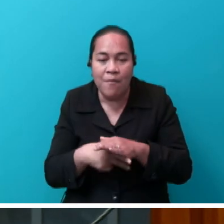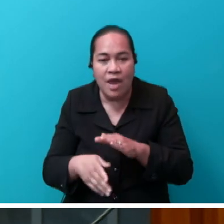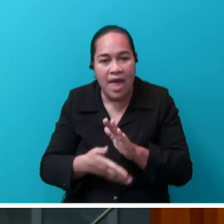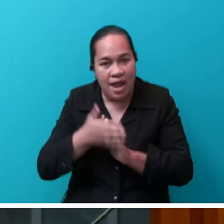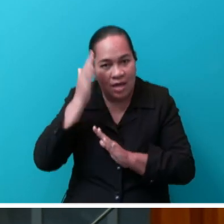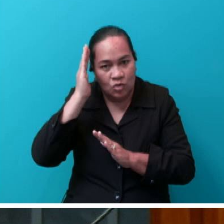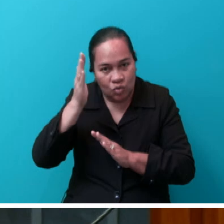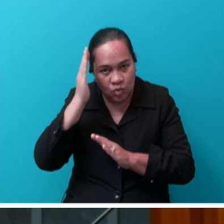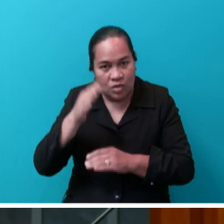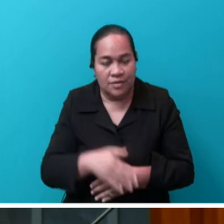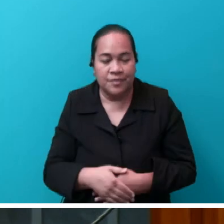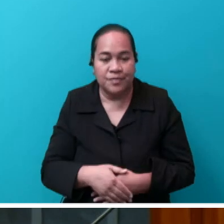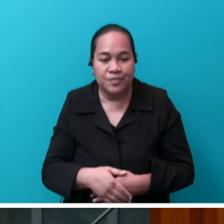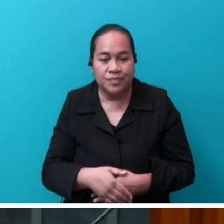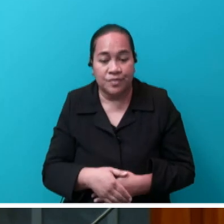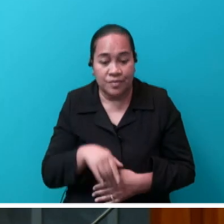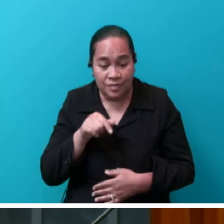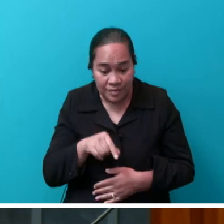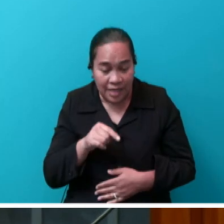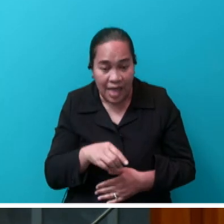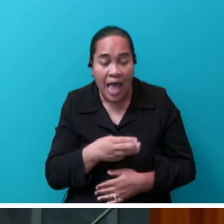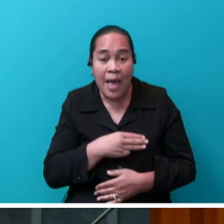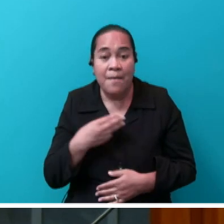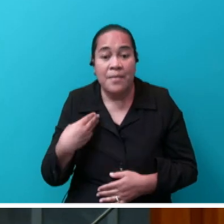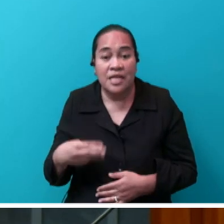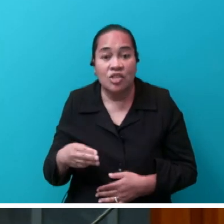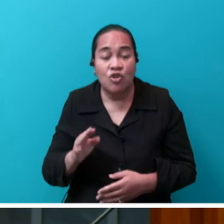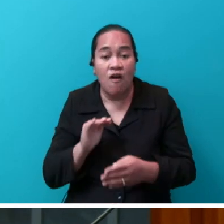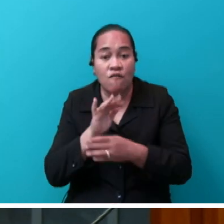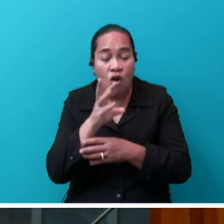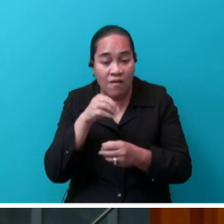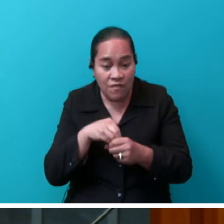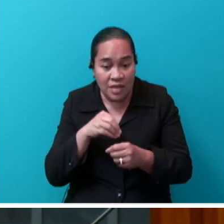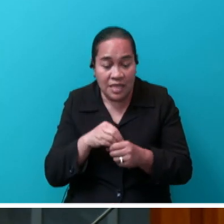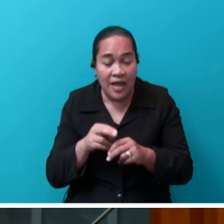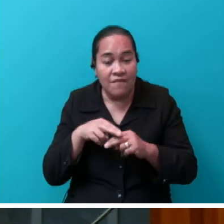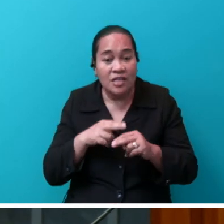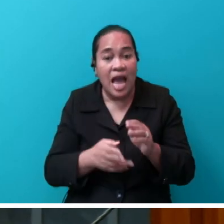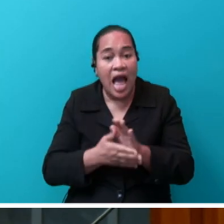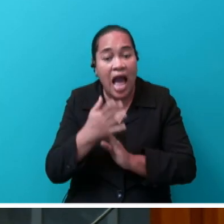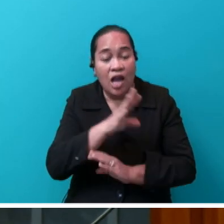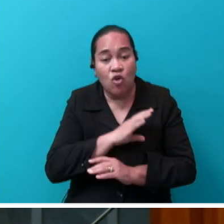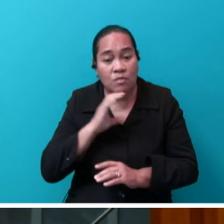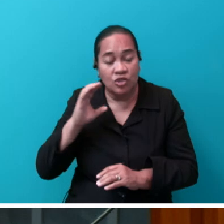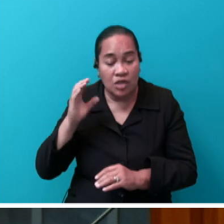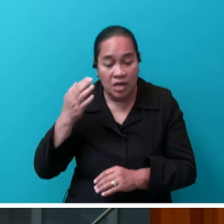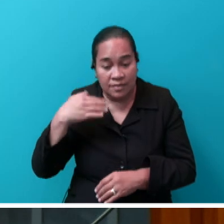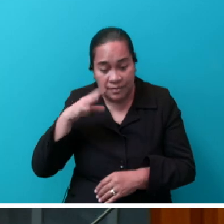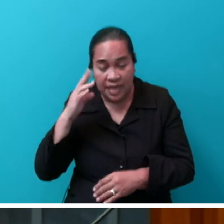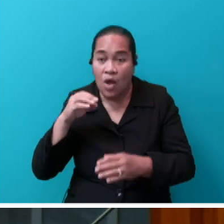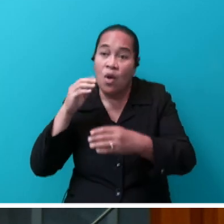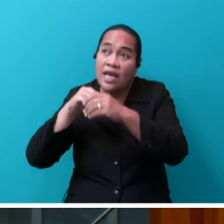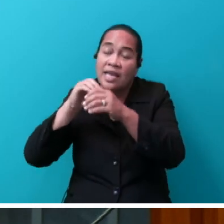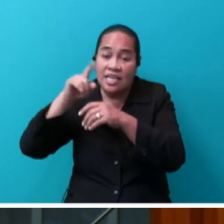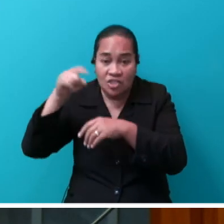Mr. Speaker, sir, through the Ministry of Foreign Affairs and the Fiji's High Commission in China, the Fijian ministerial